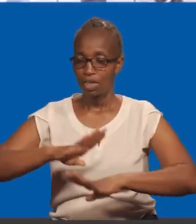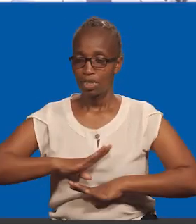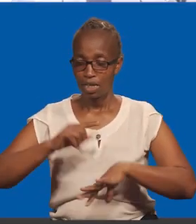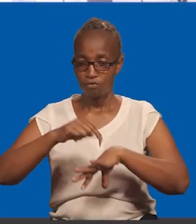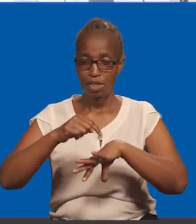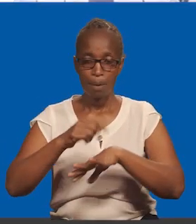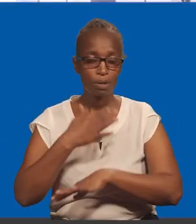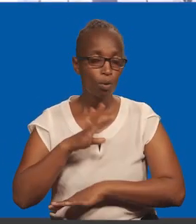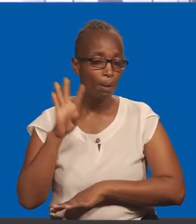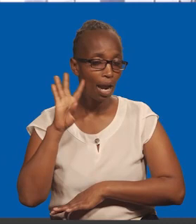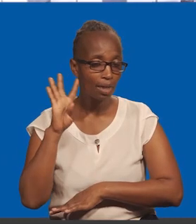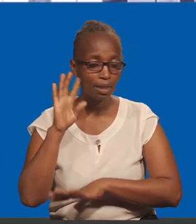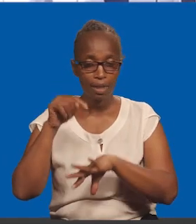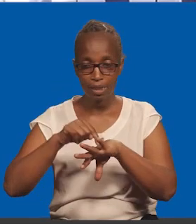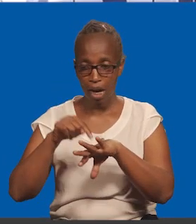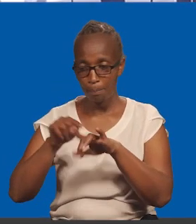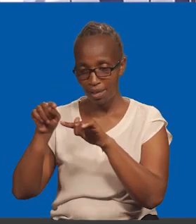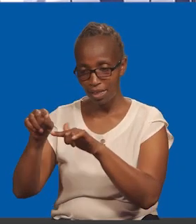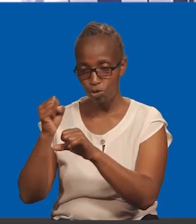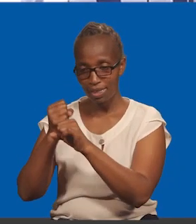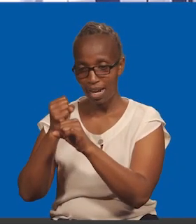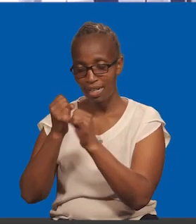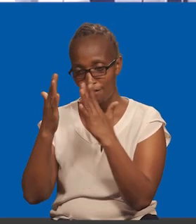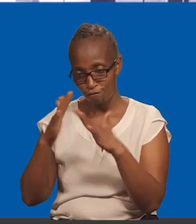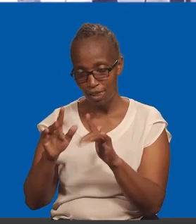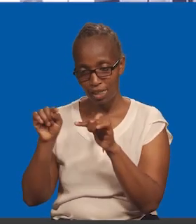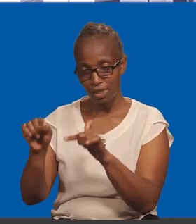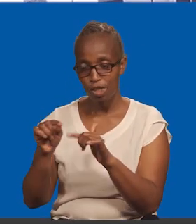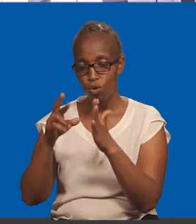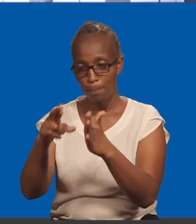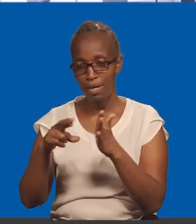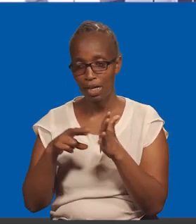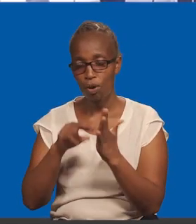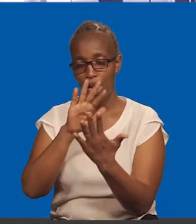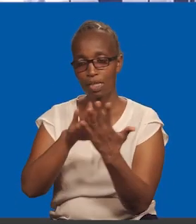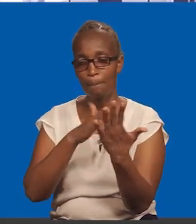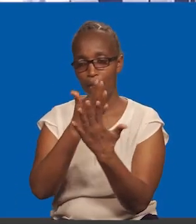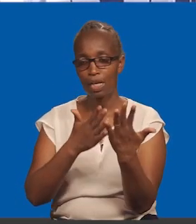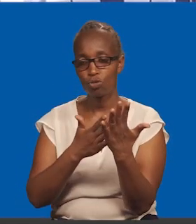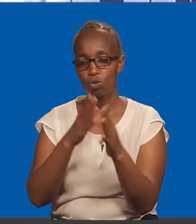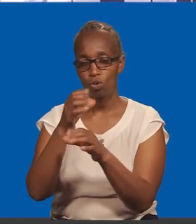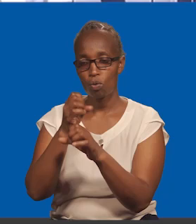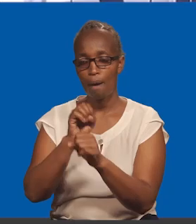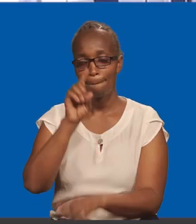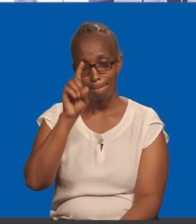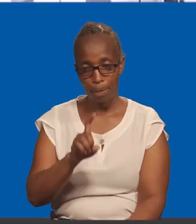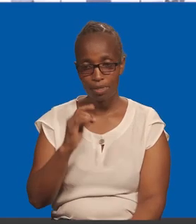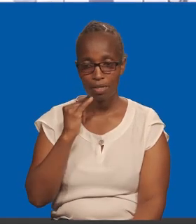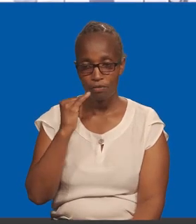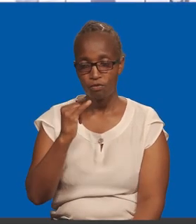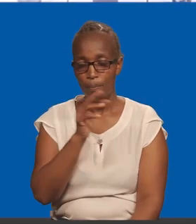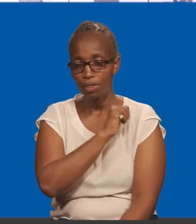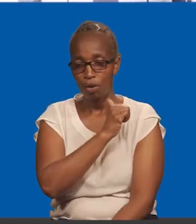Given enough time to be heard, and once that has been done, it is a requirement that the application company